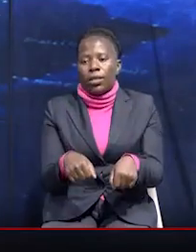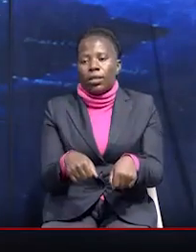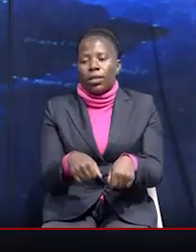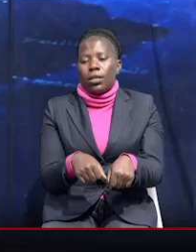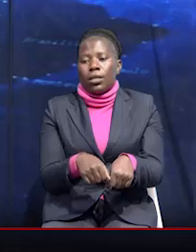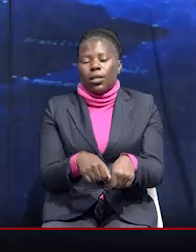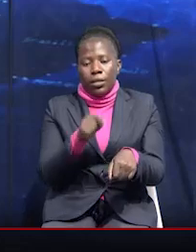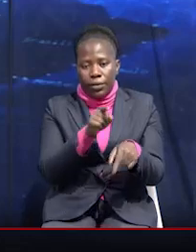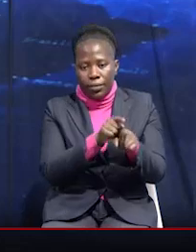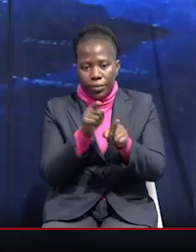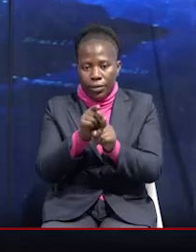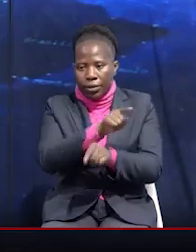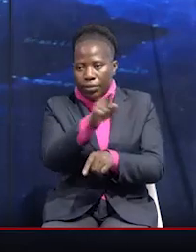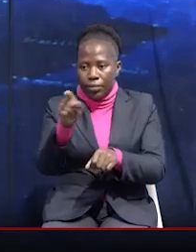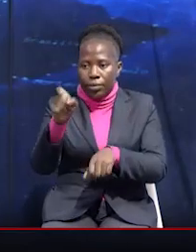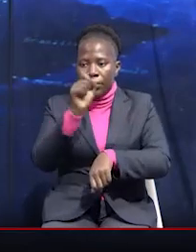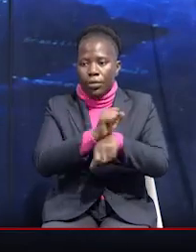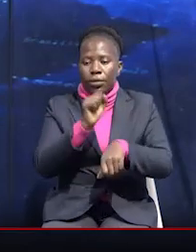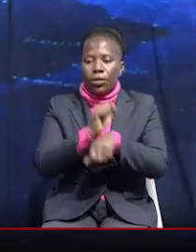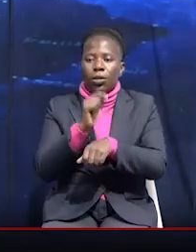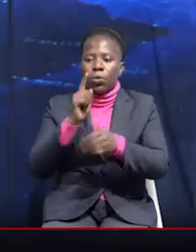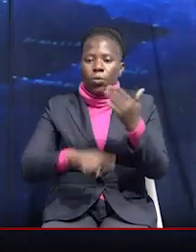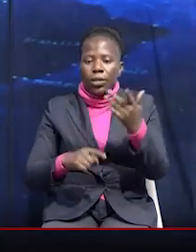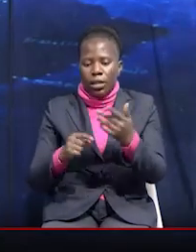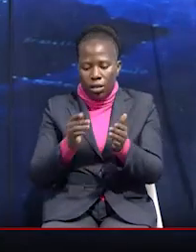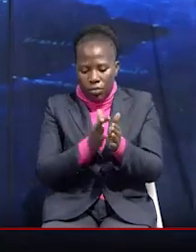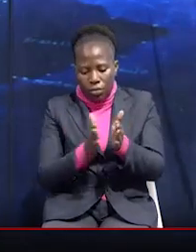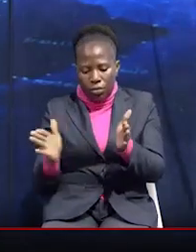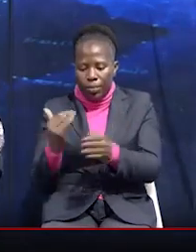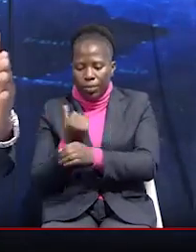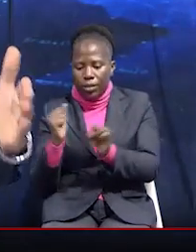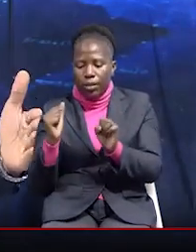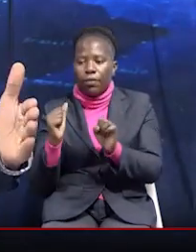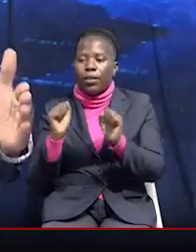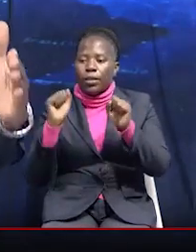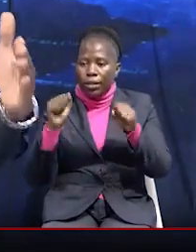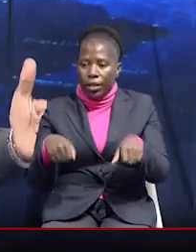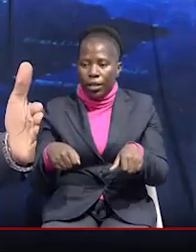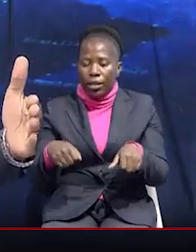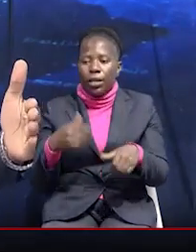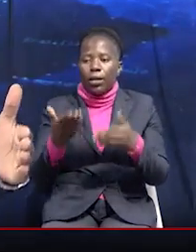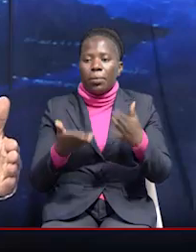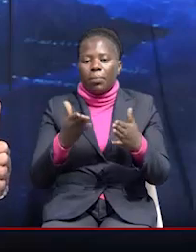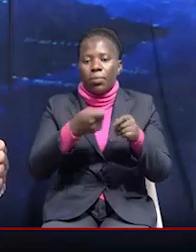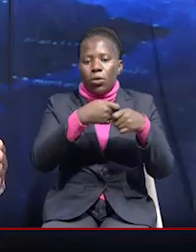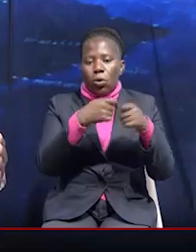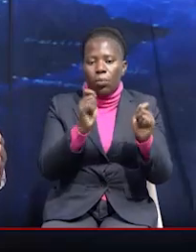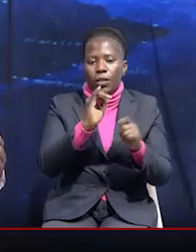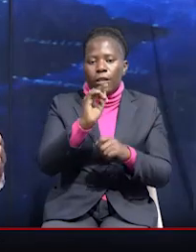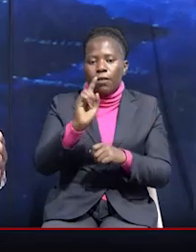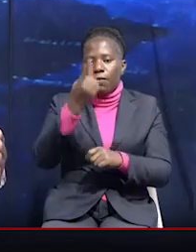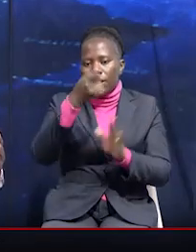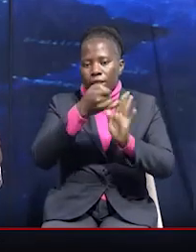are working out to save during this period. Maybe to open up a window from 1st January to